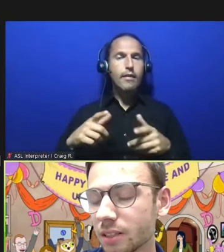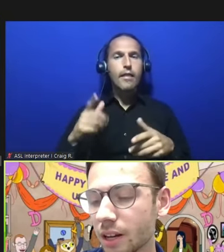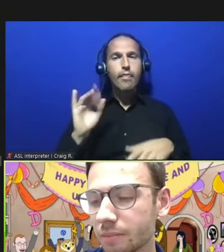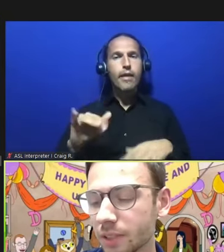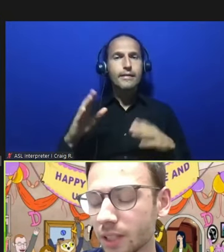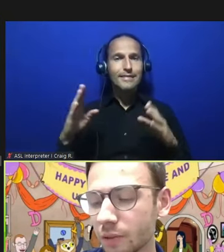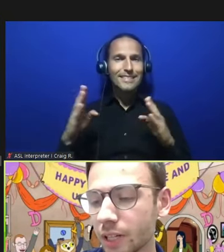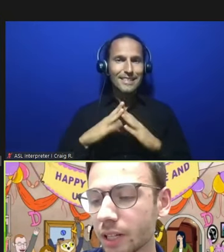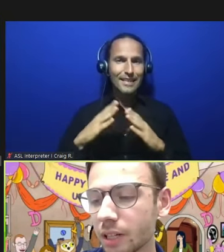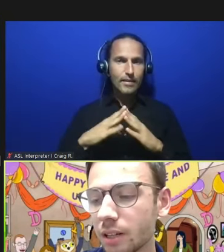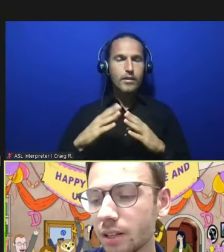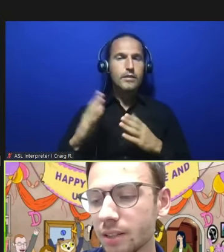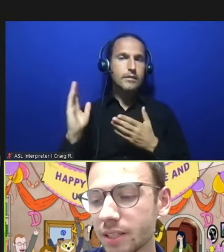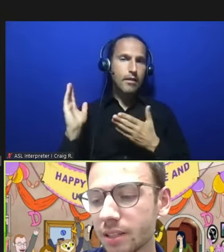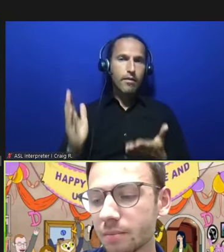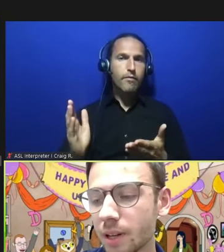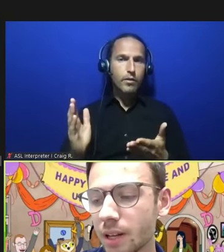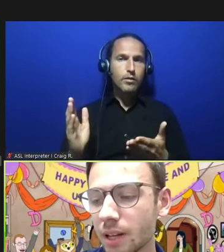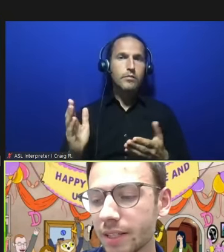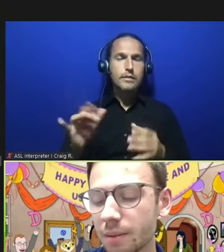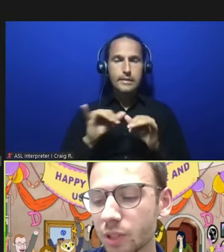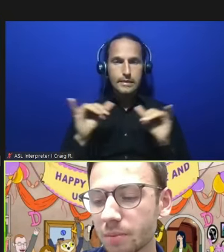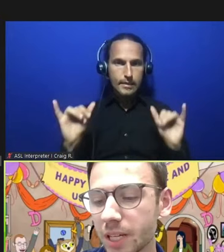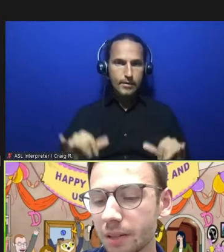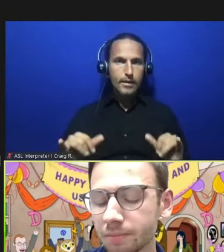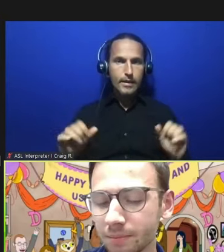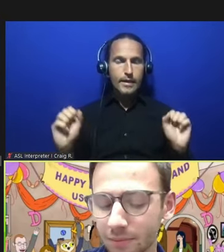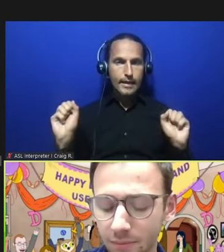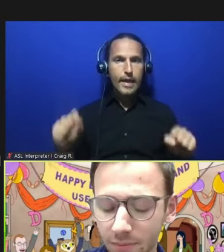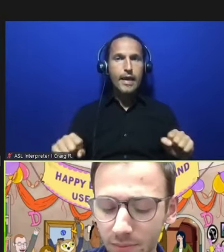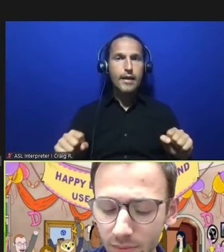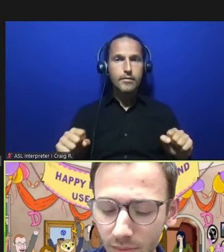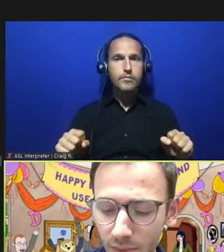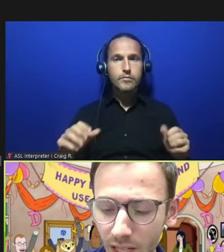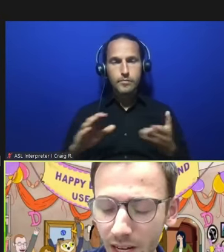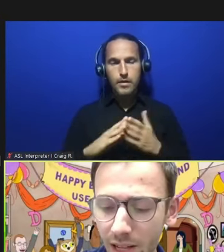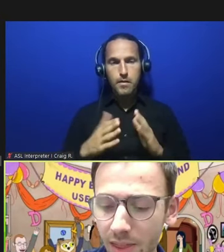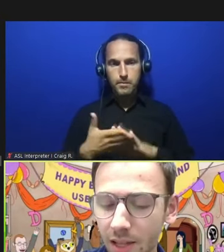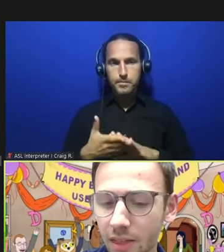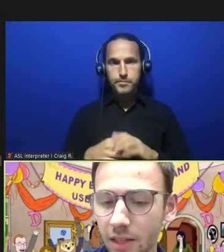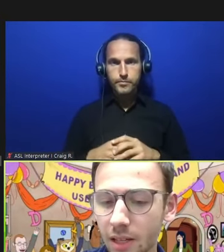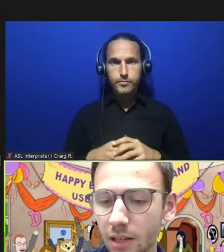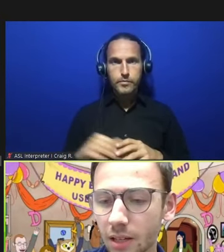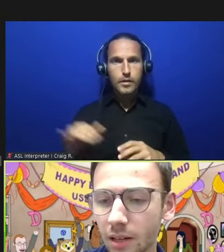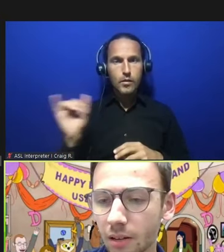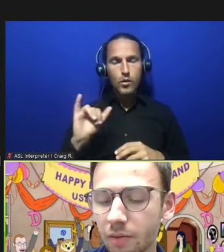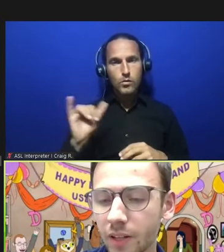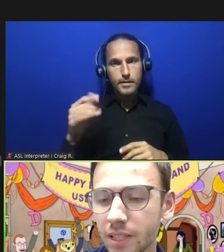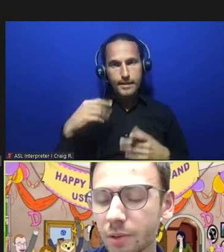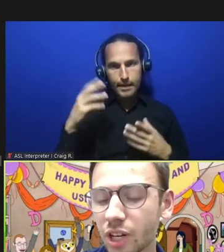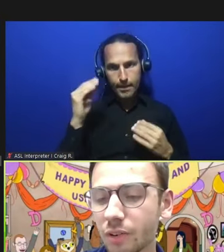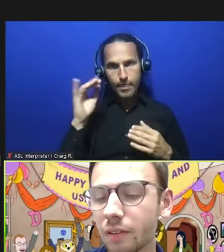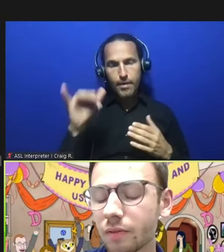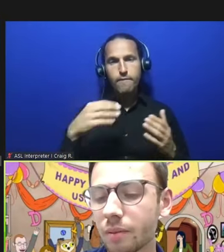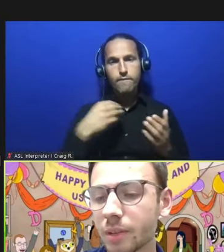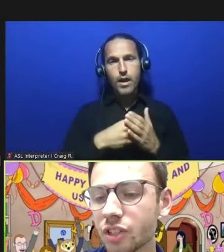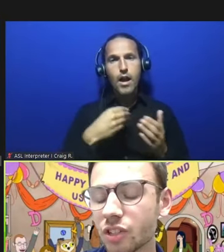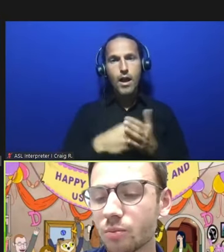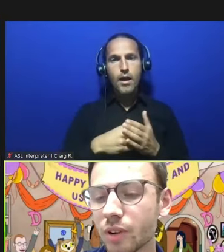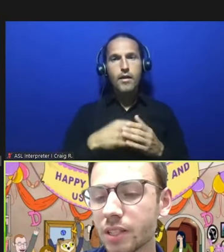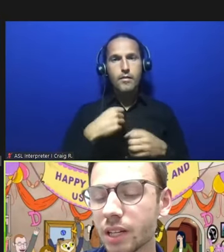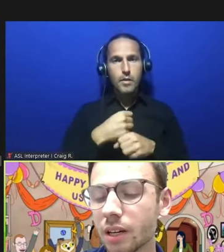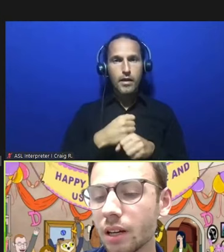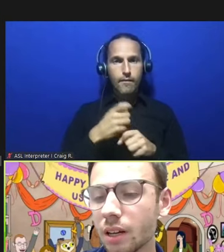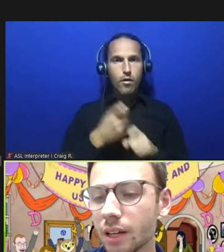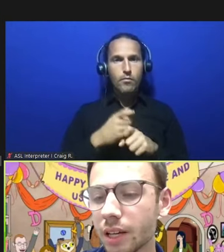city's delivery system is able to be. And I think the funds that we generate from